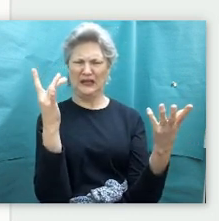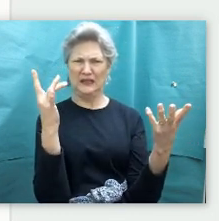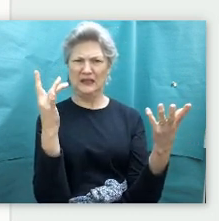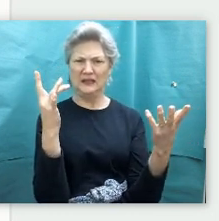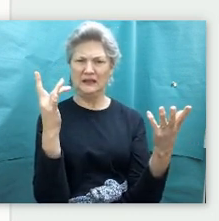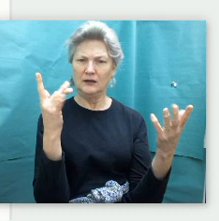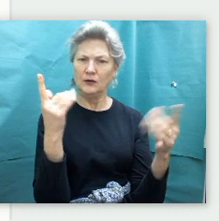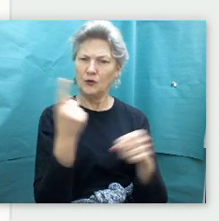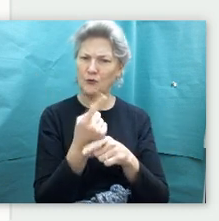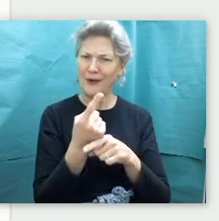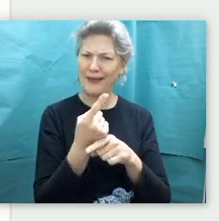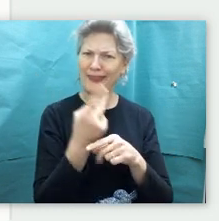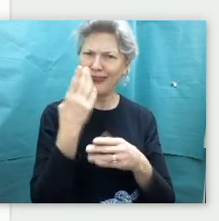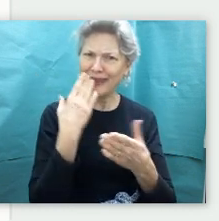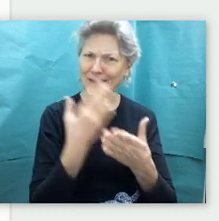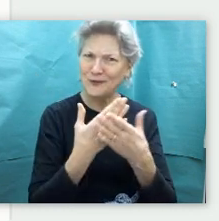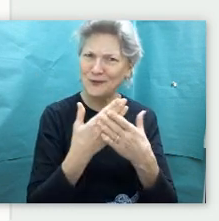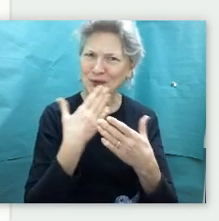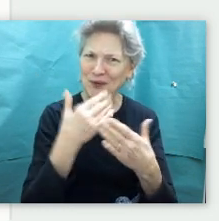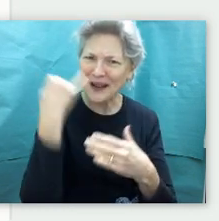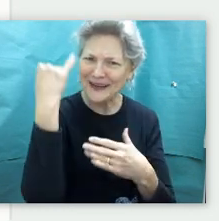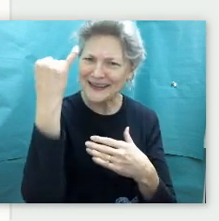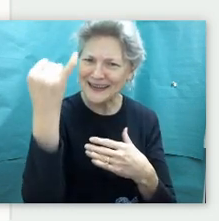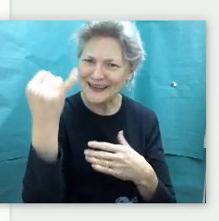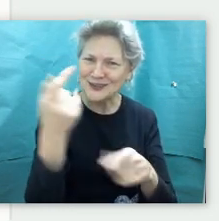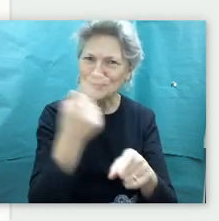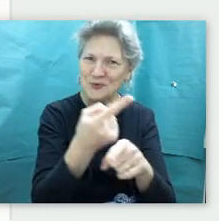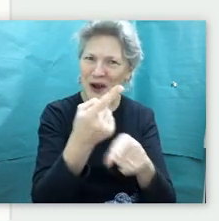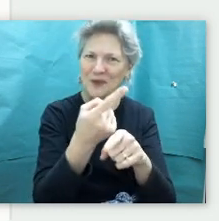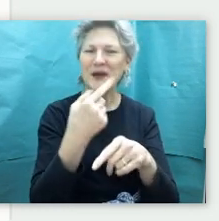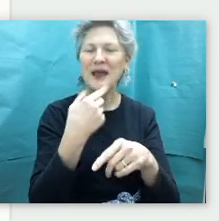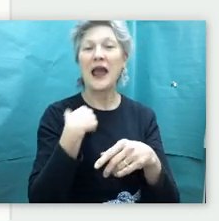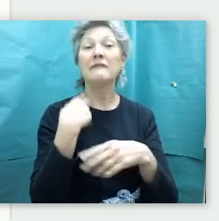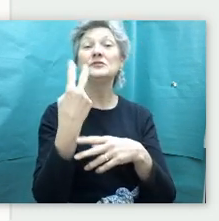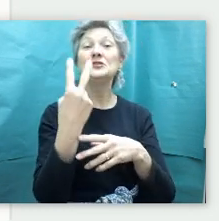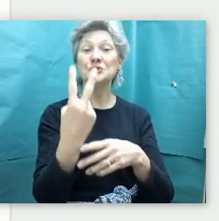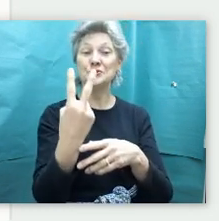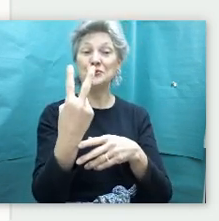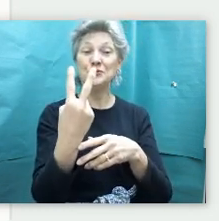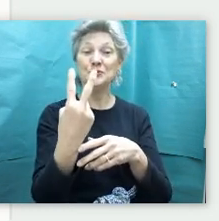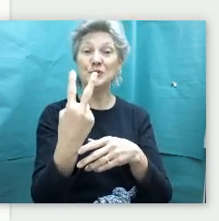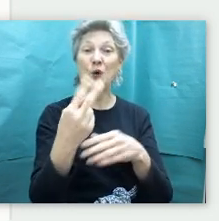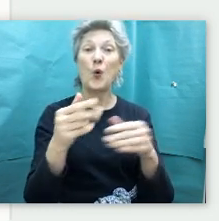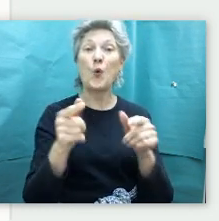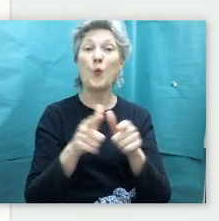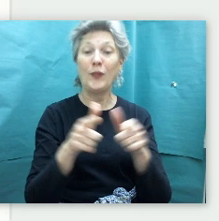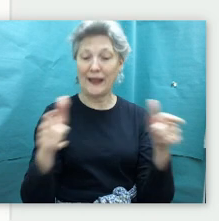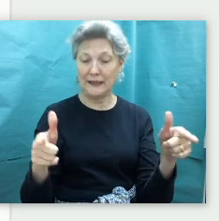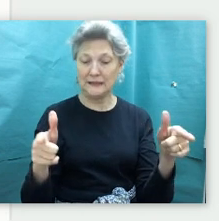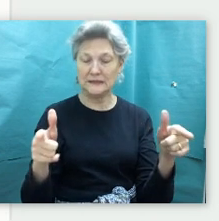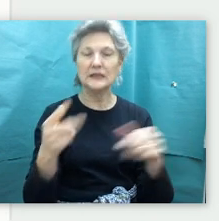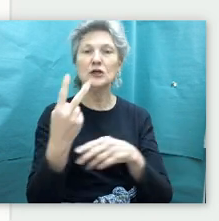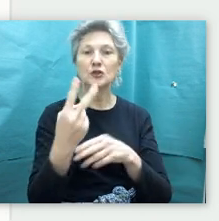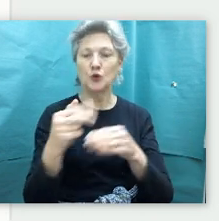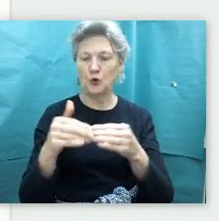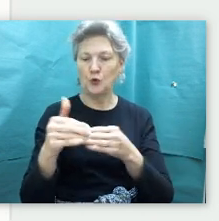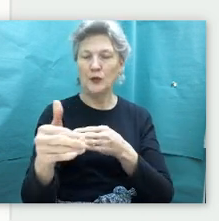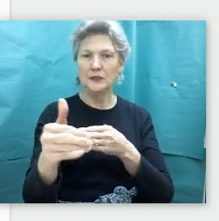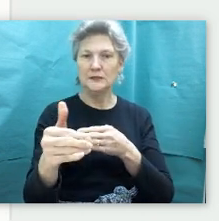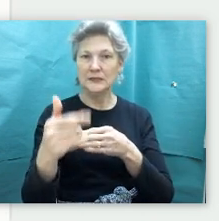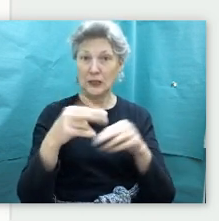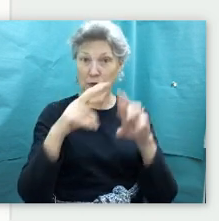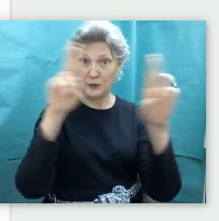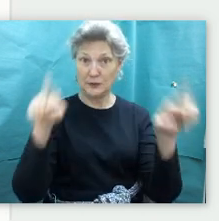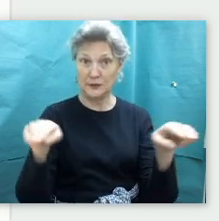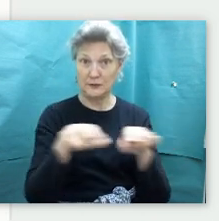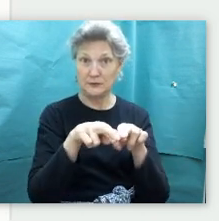You guys, thanks for those great ideas. That's right, because we have 2 widths and 2 lengths in our